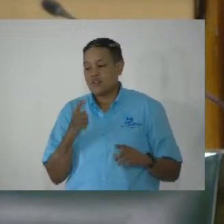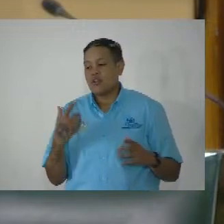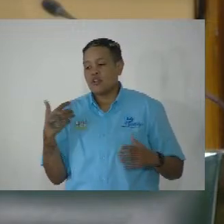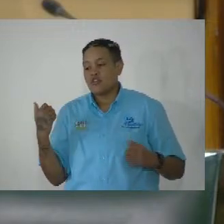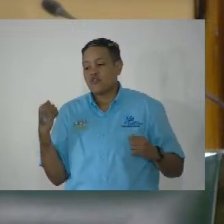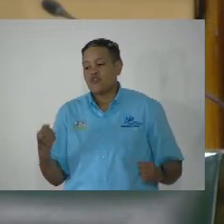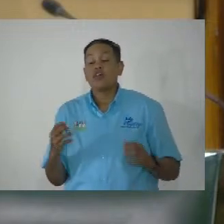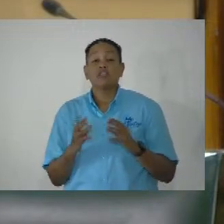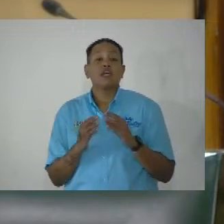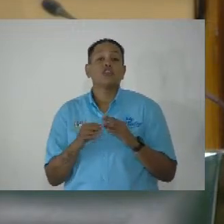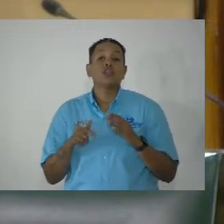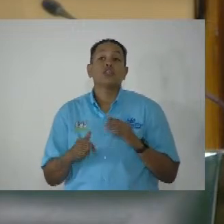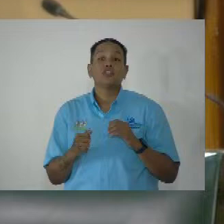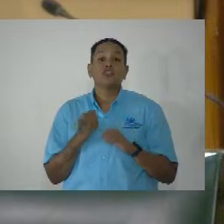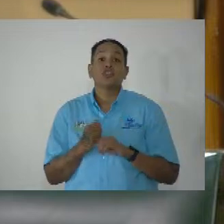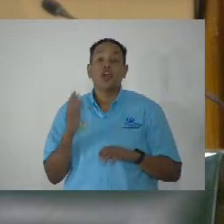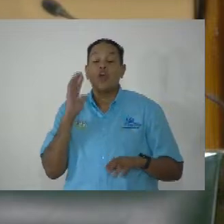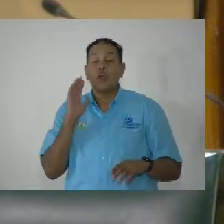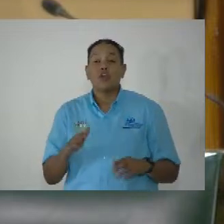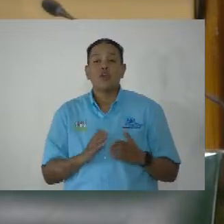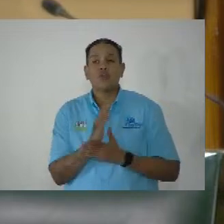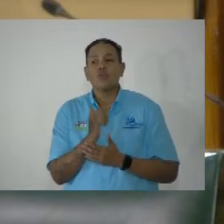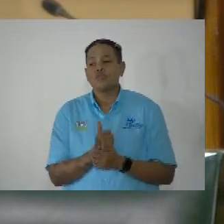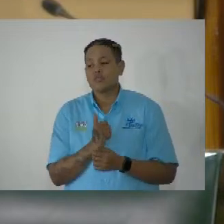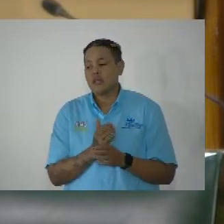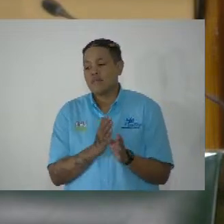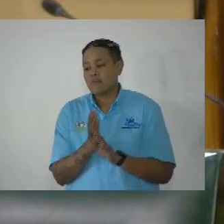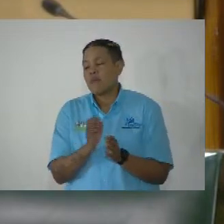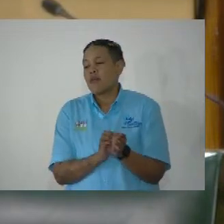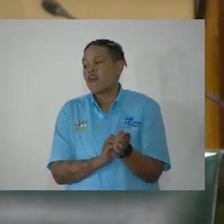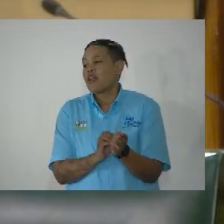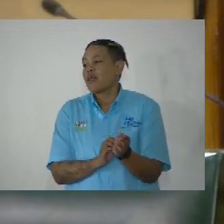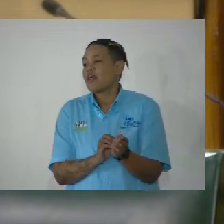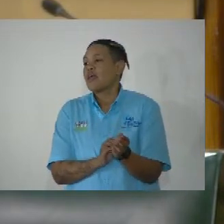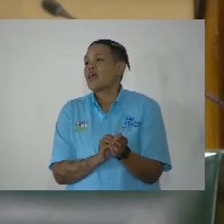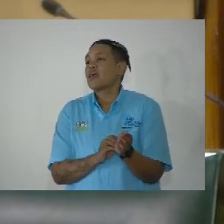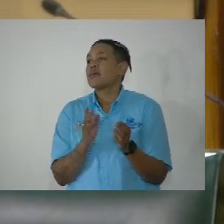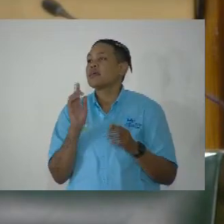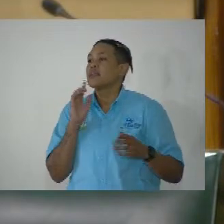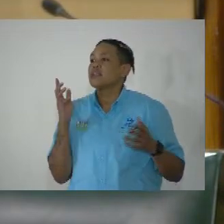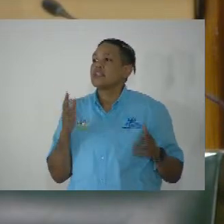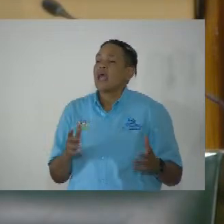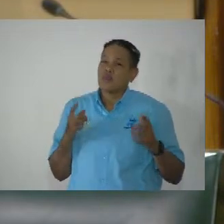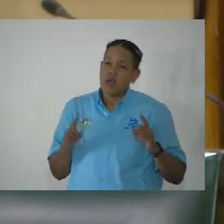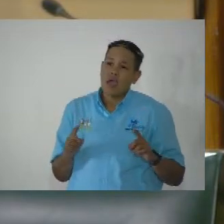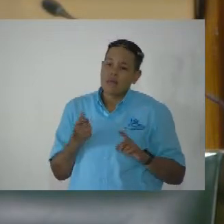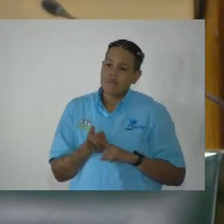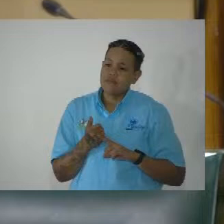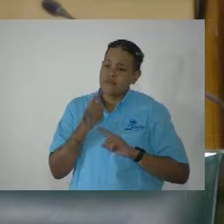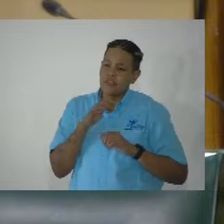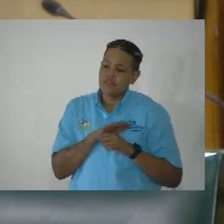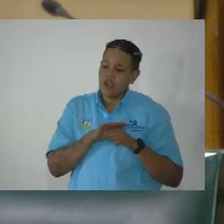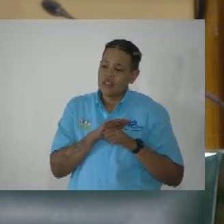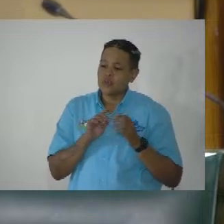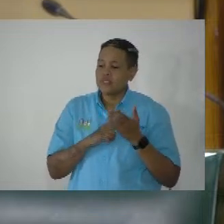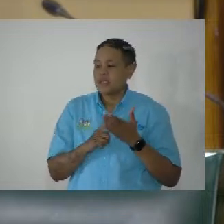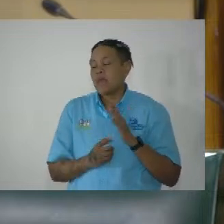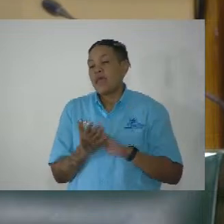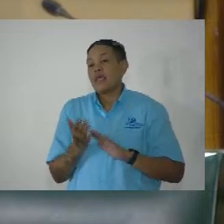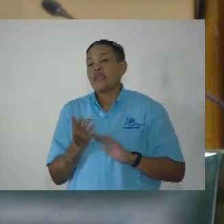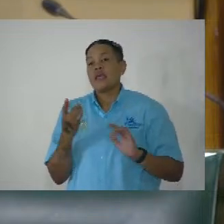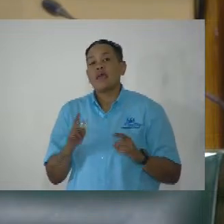strong session. We went through primarily the state of the constituency debate